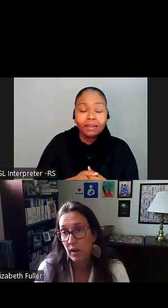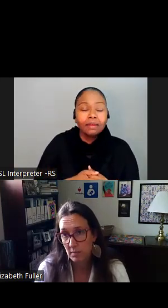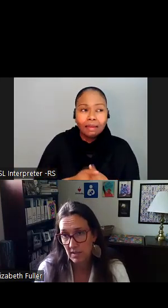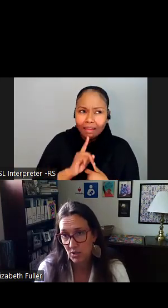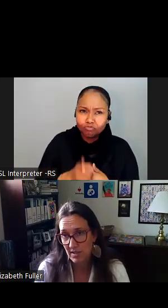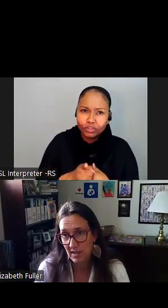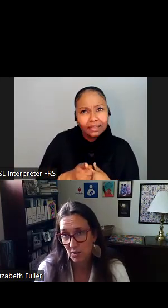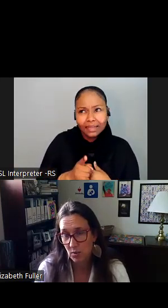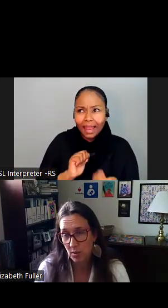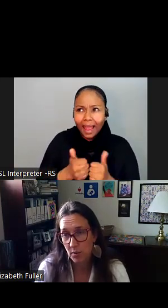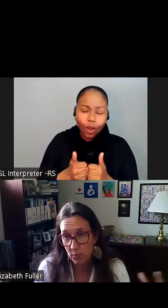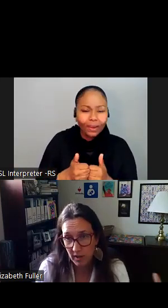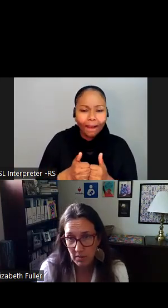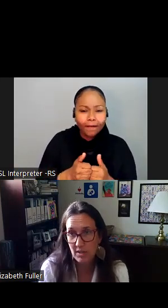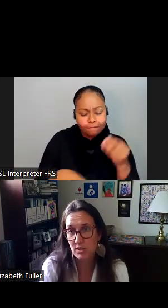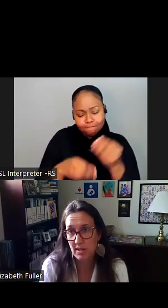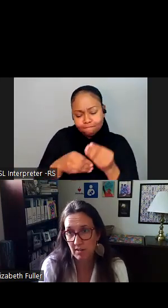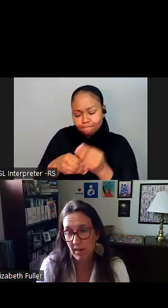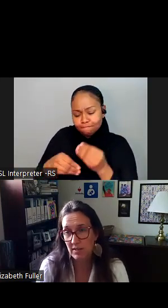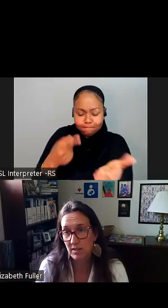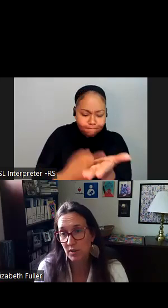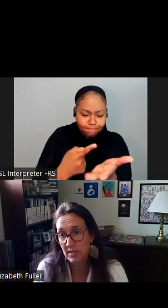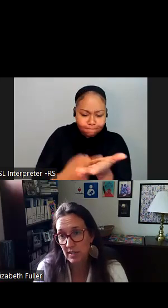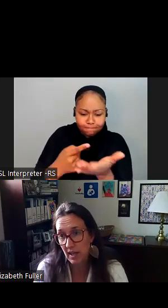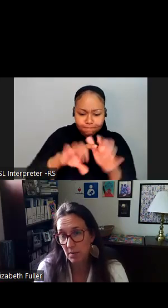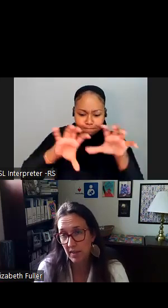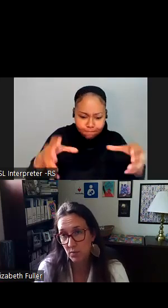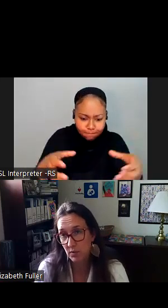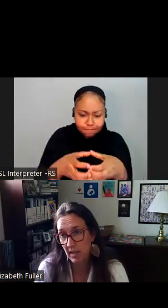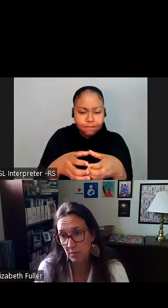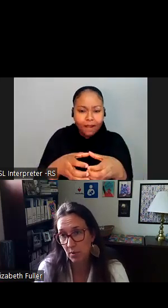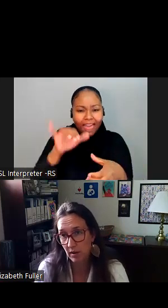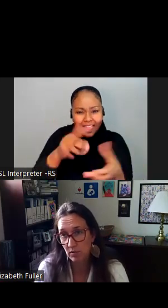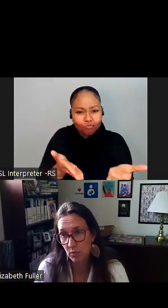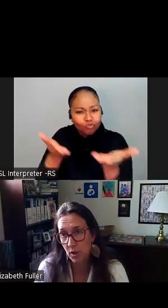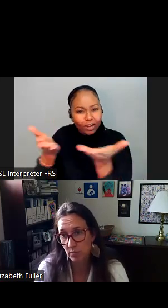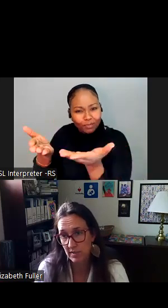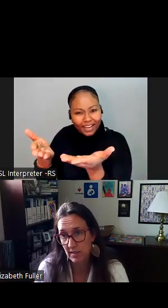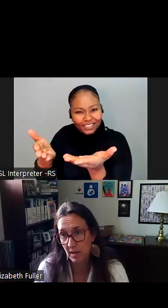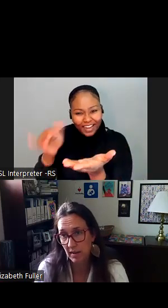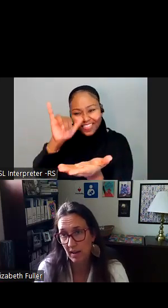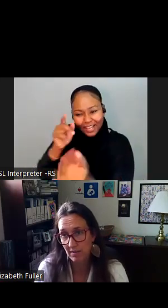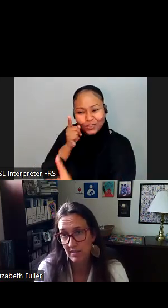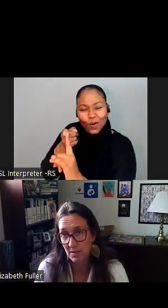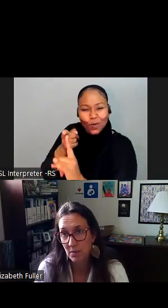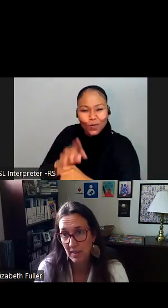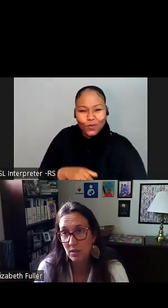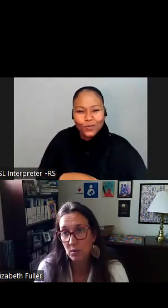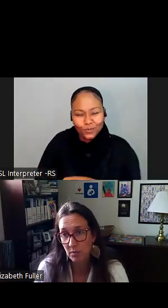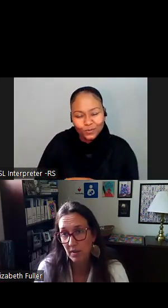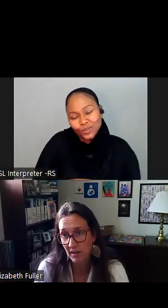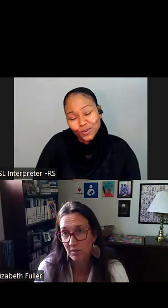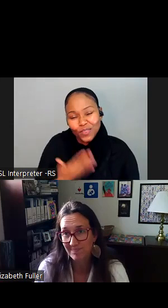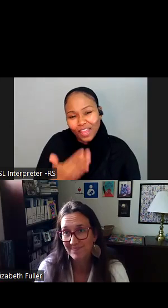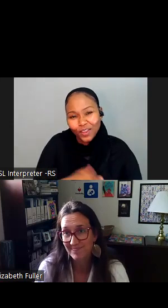in recommendations. I know that we're all putting recommendations kind of fast and furious today, but that's really the end product of what we hope to see coming out of this. So thank you all